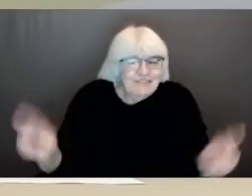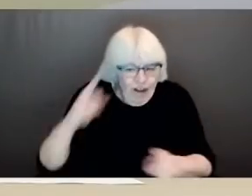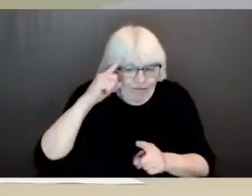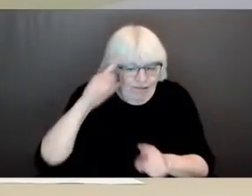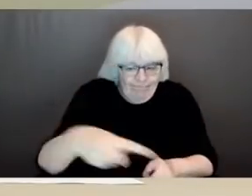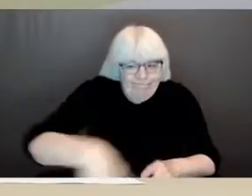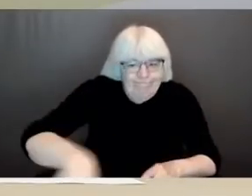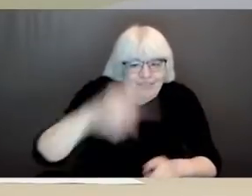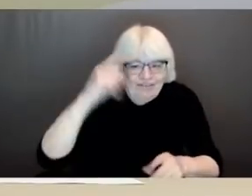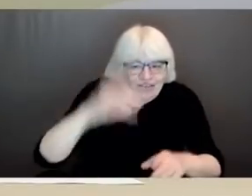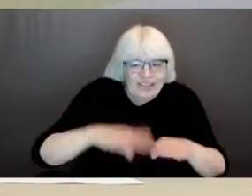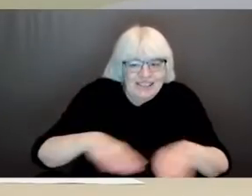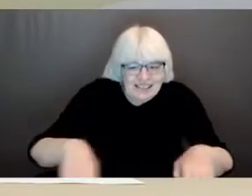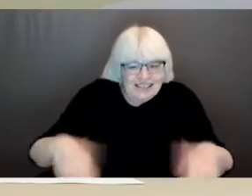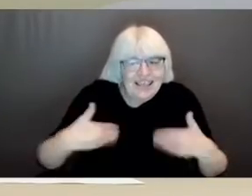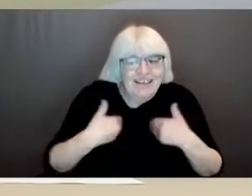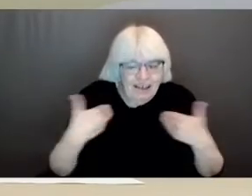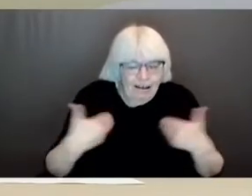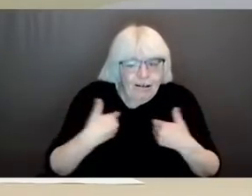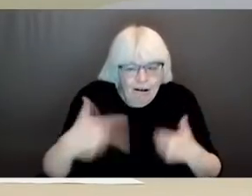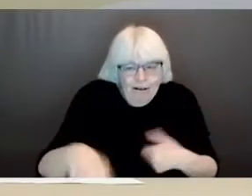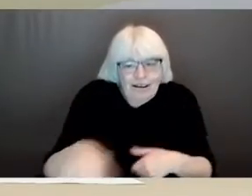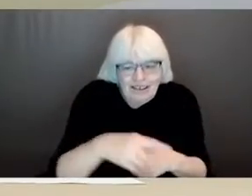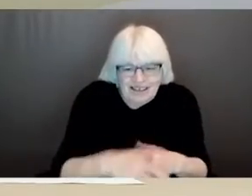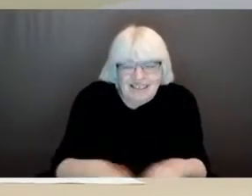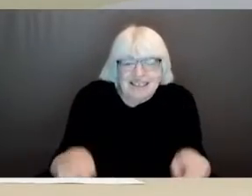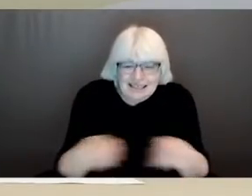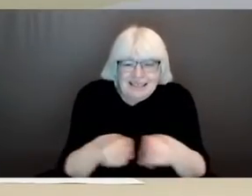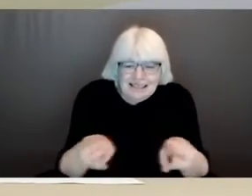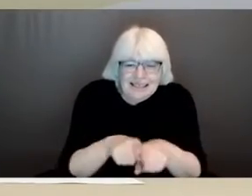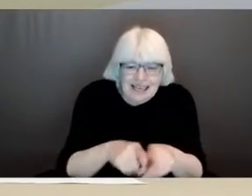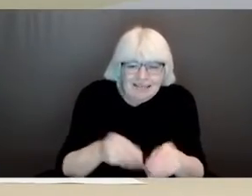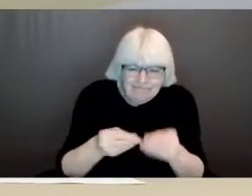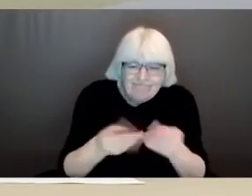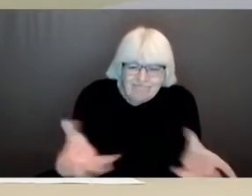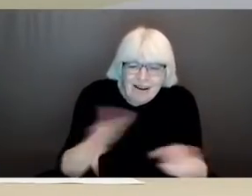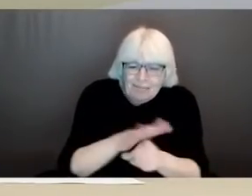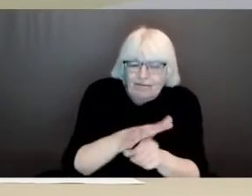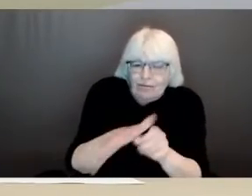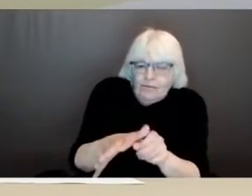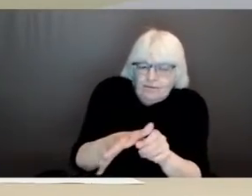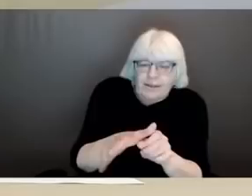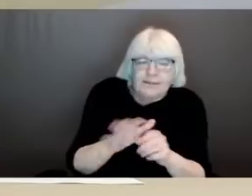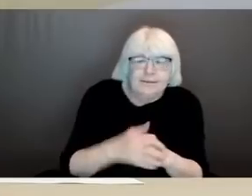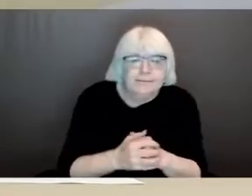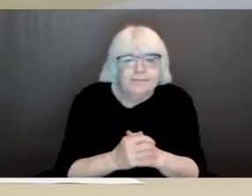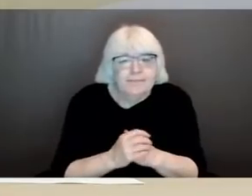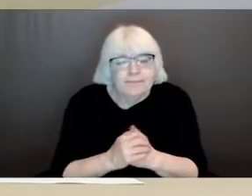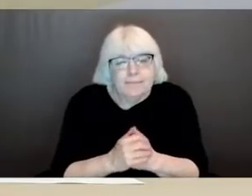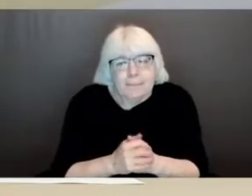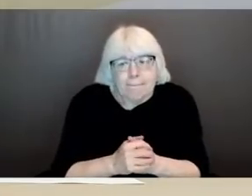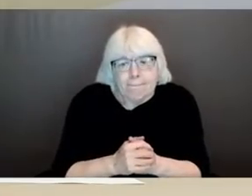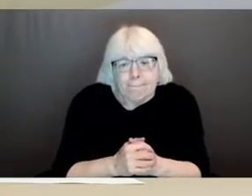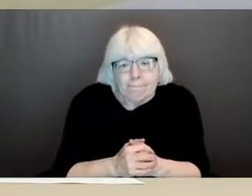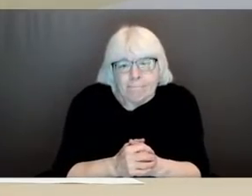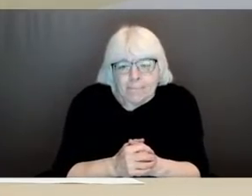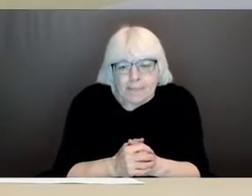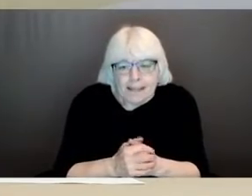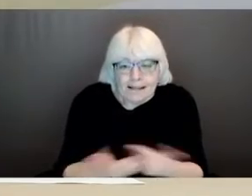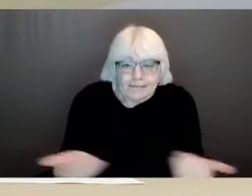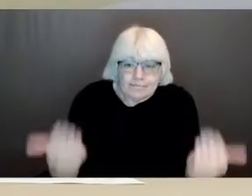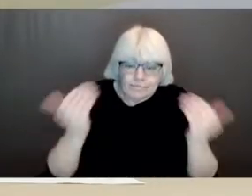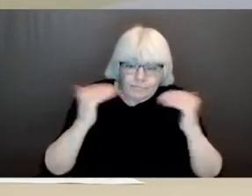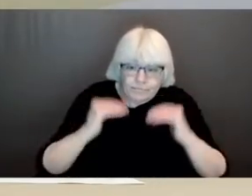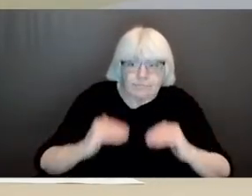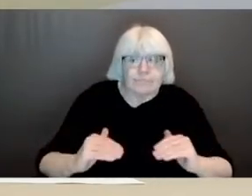did throughout the vaccine rollout. And you mentioned in your briefing that